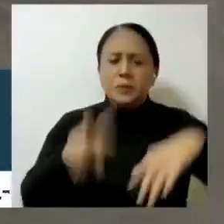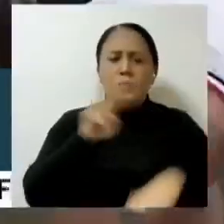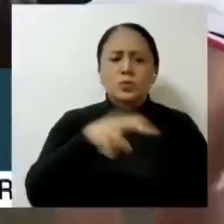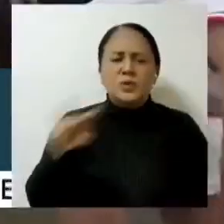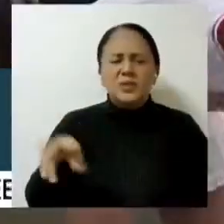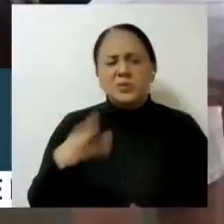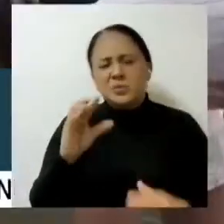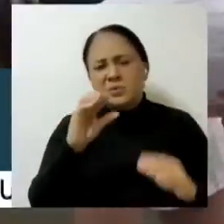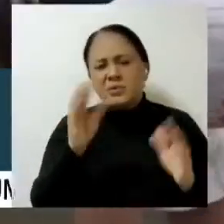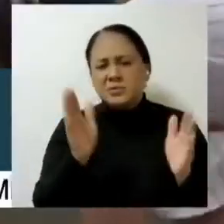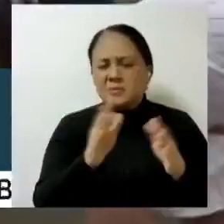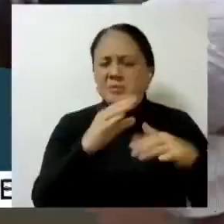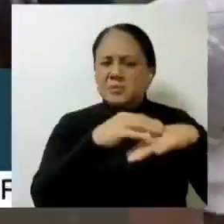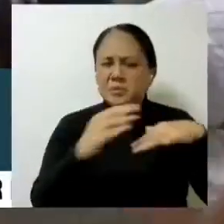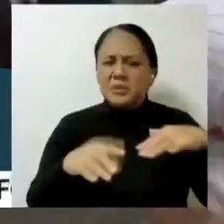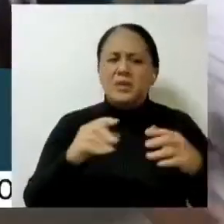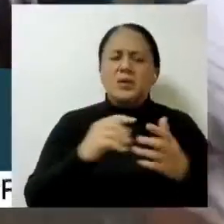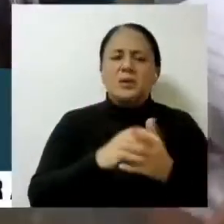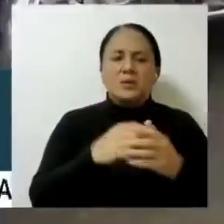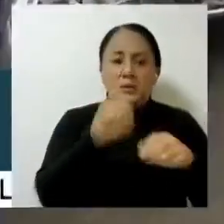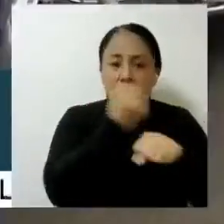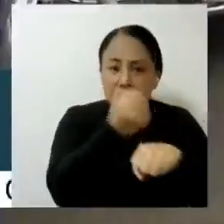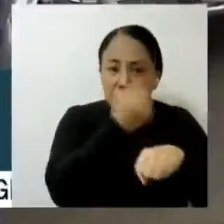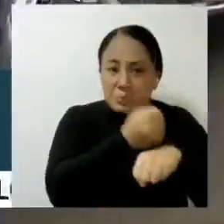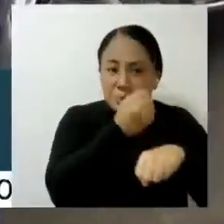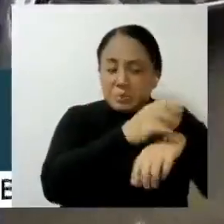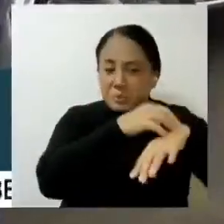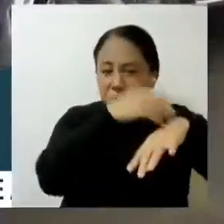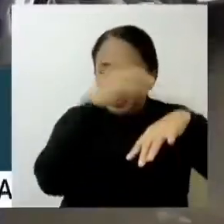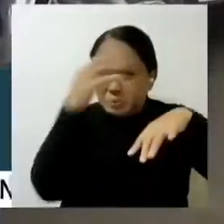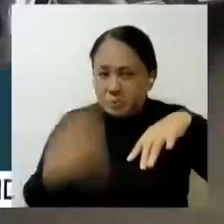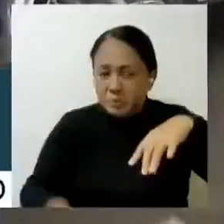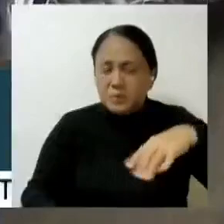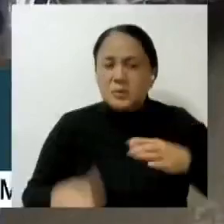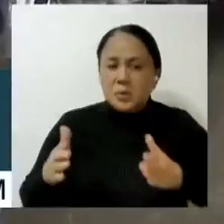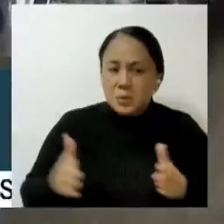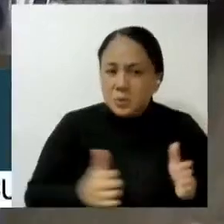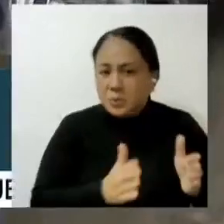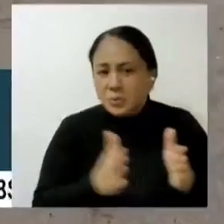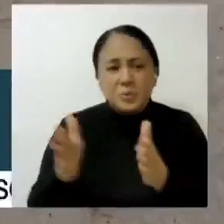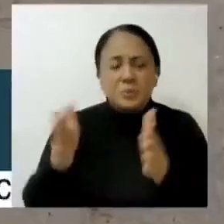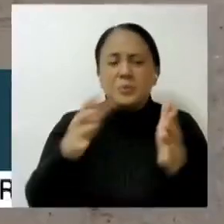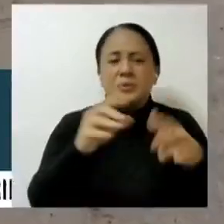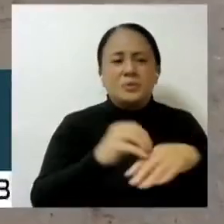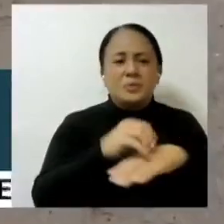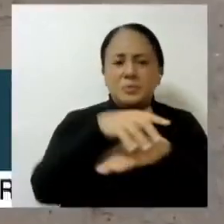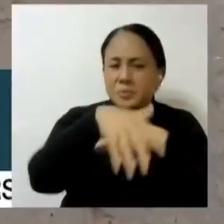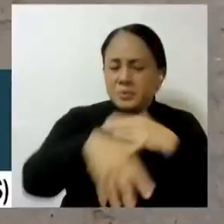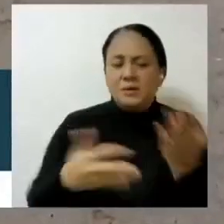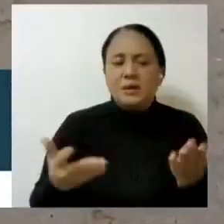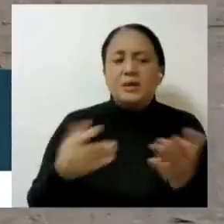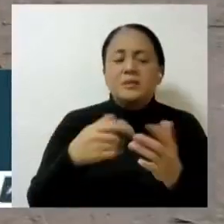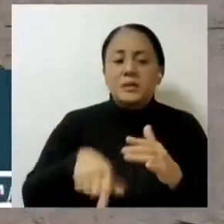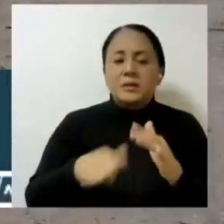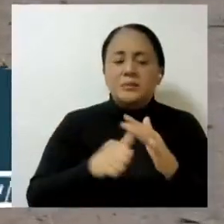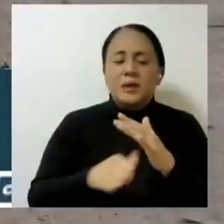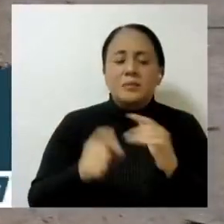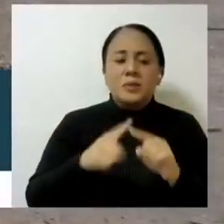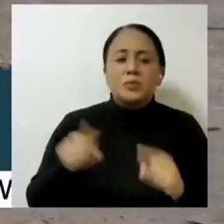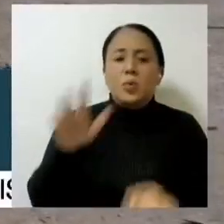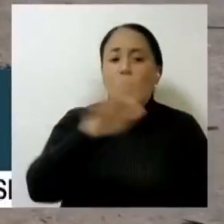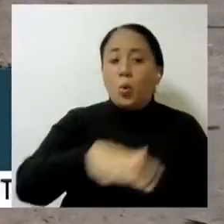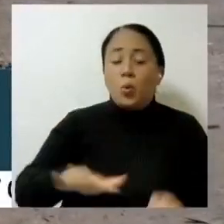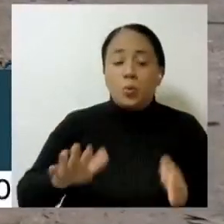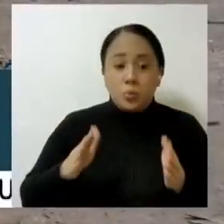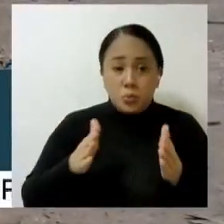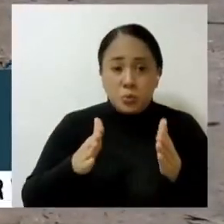including rock slides and swollen creeks here in the province of Abra. But so far, all the roads which are affected by the